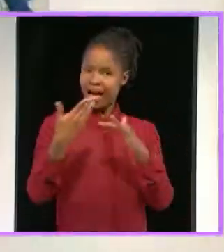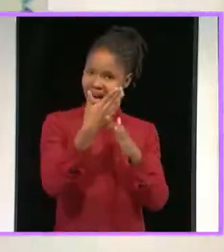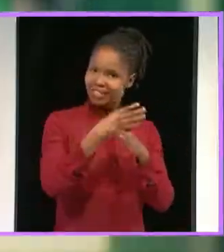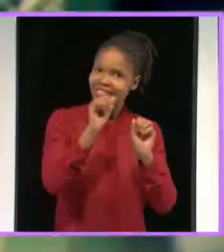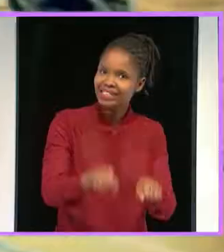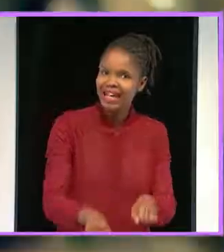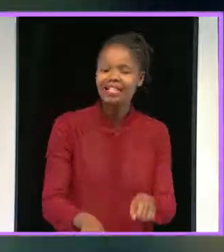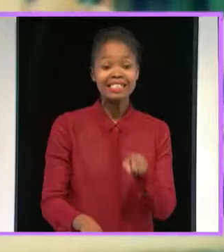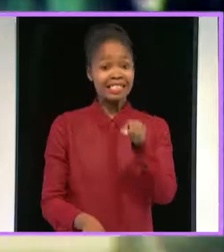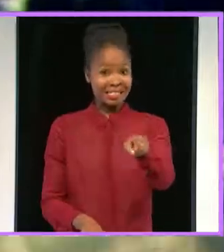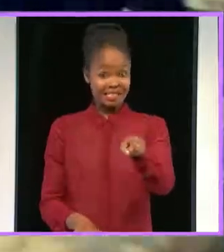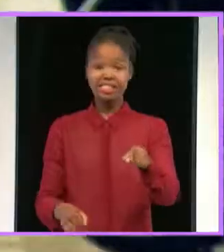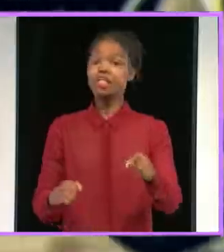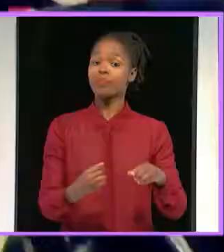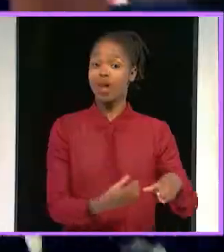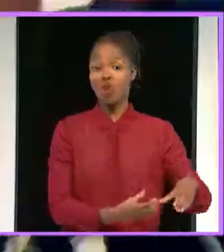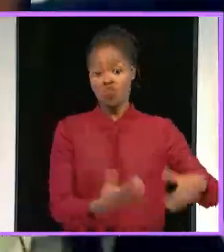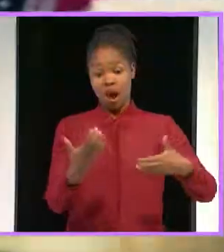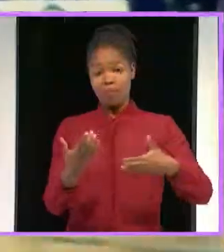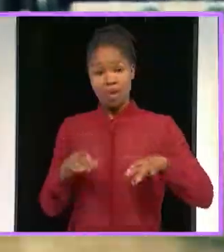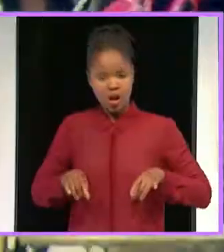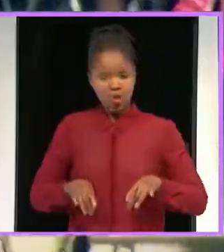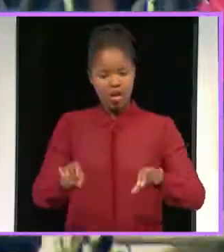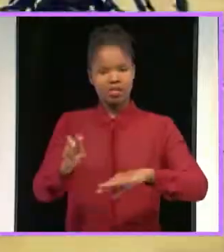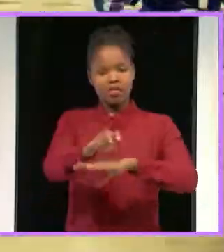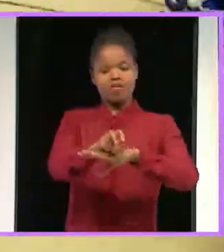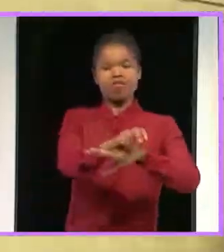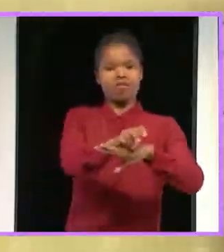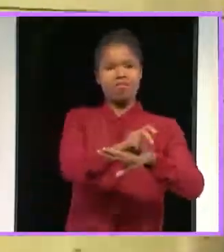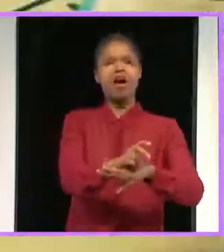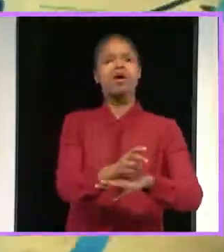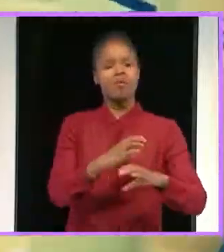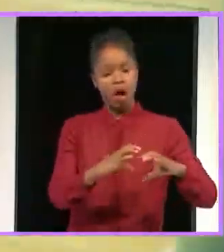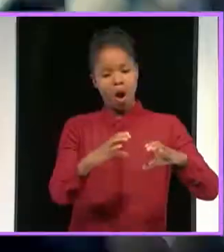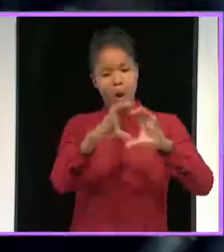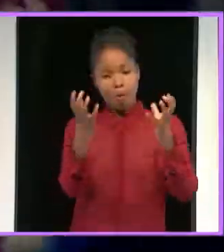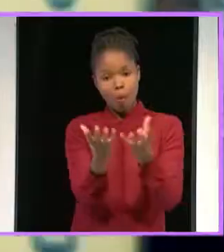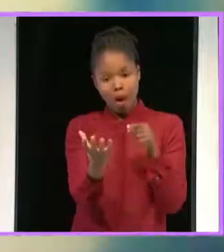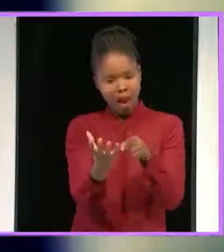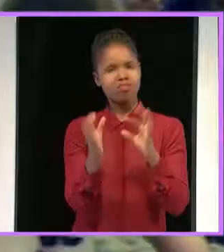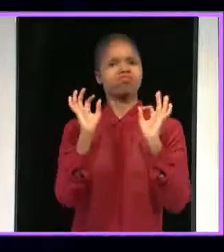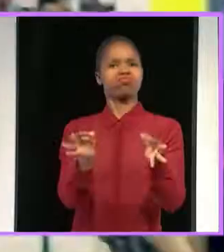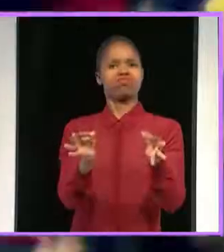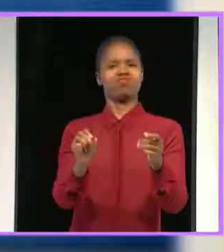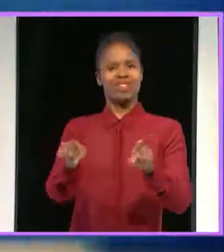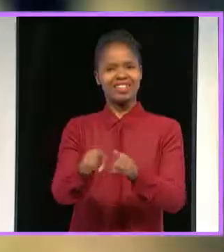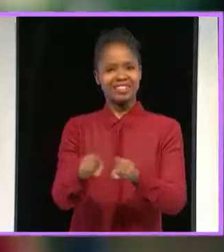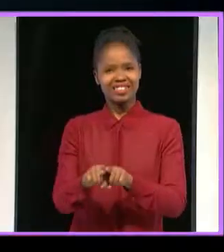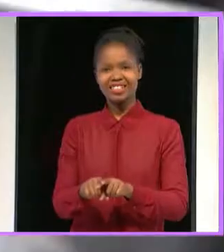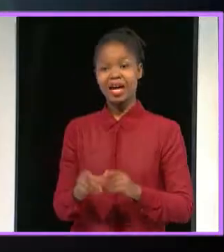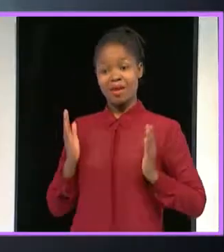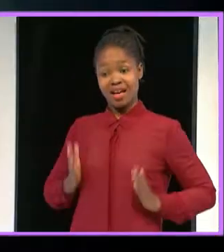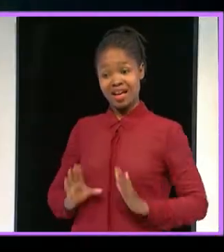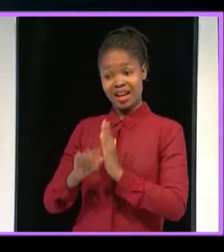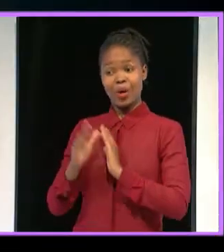Now, wheelchair rugby league is played with a proper rugby ball, and it's played on the rules of